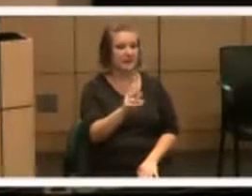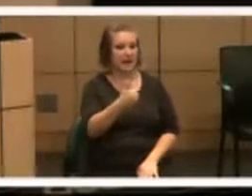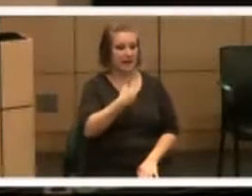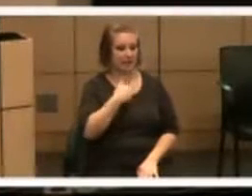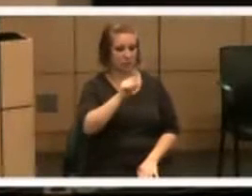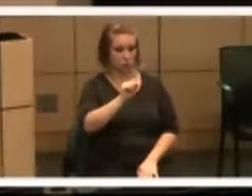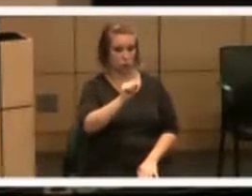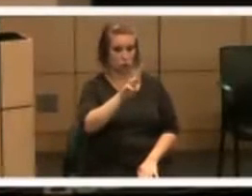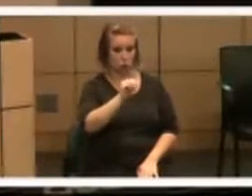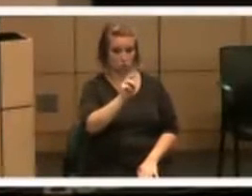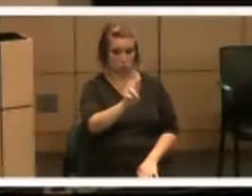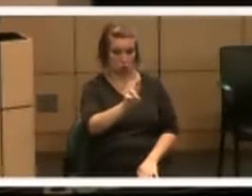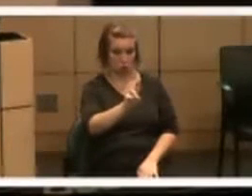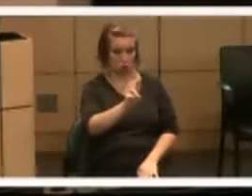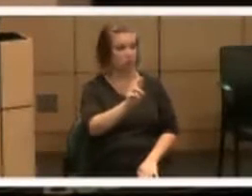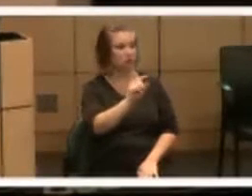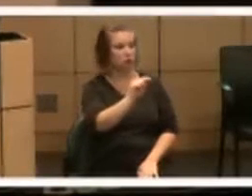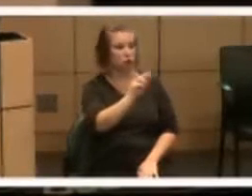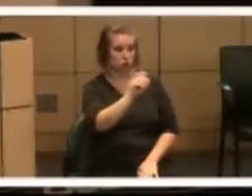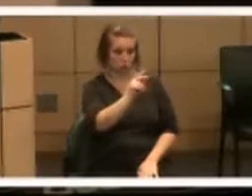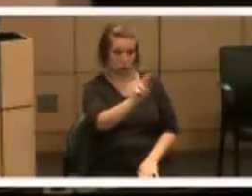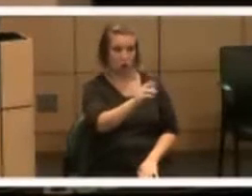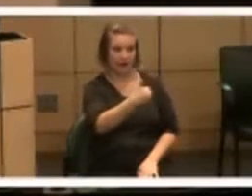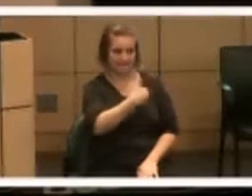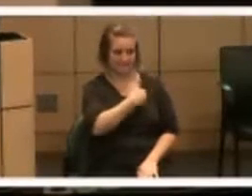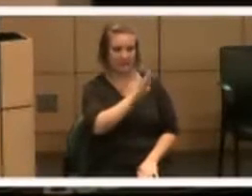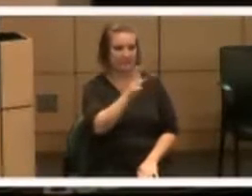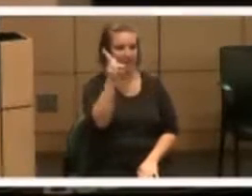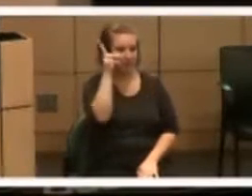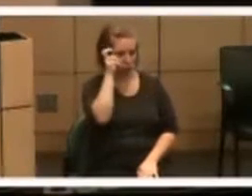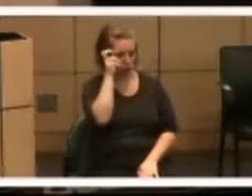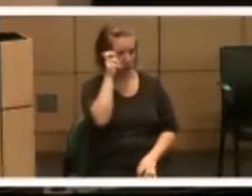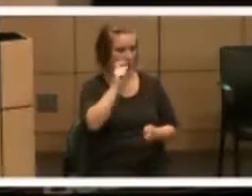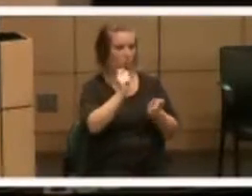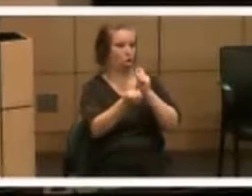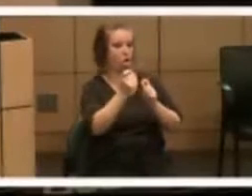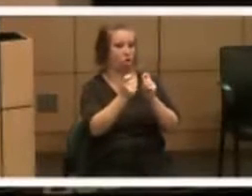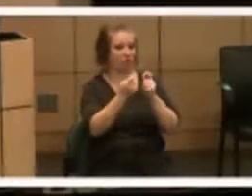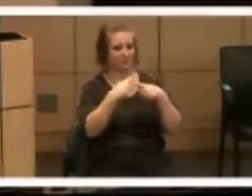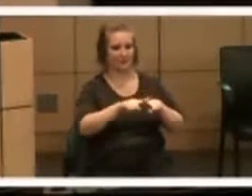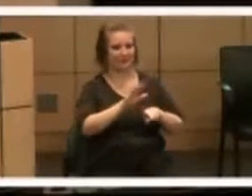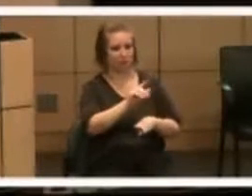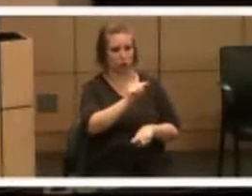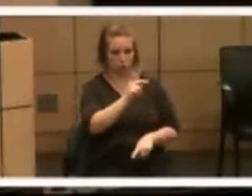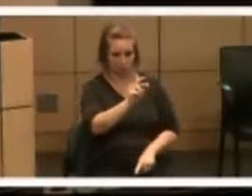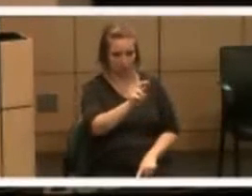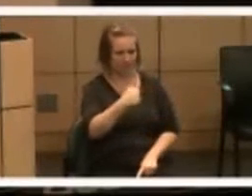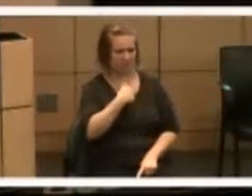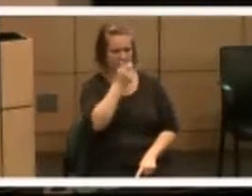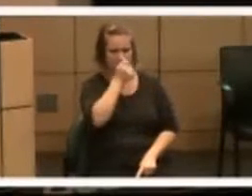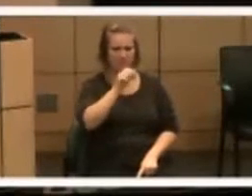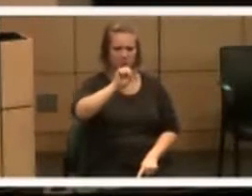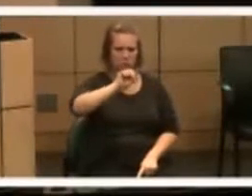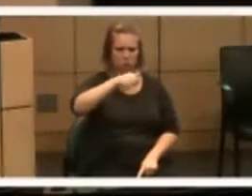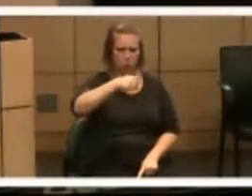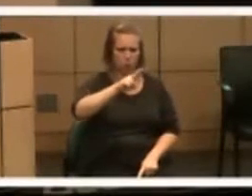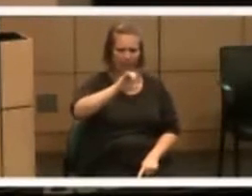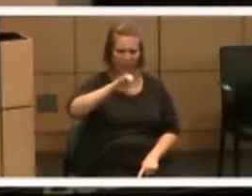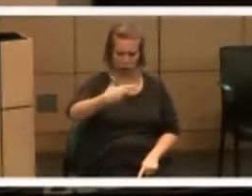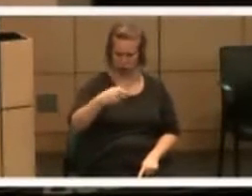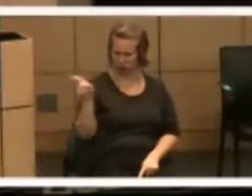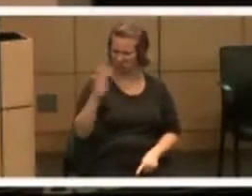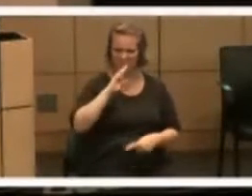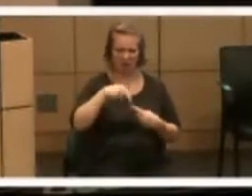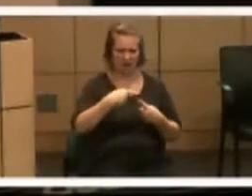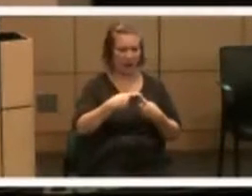curious about the SQUELCH that you talked about, and most importantly about if, as you're training to focus on